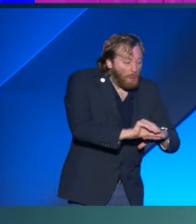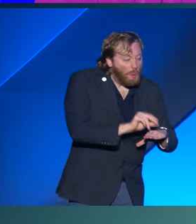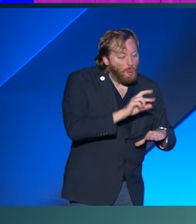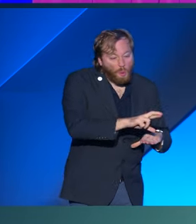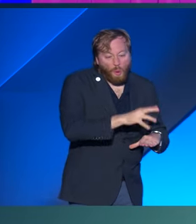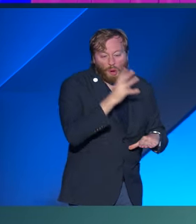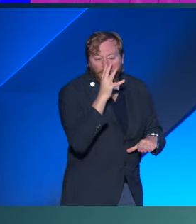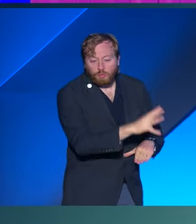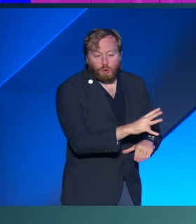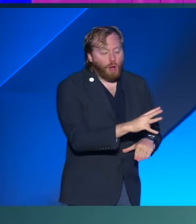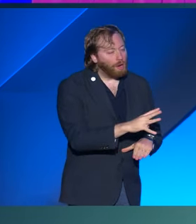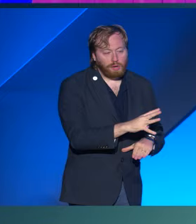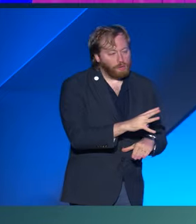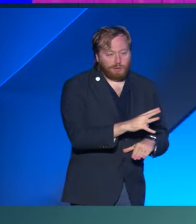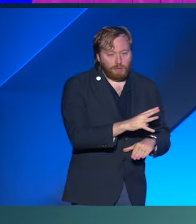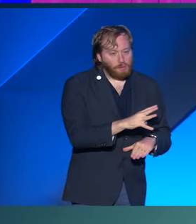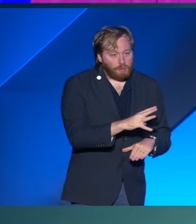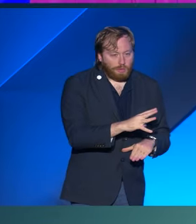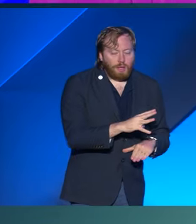not optional.